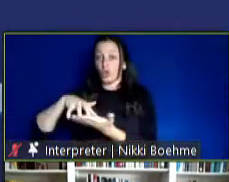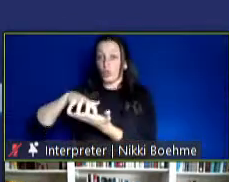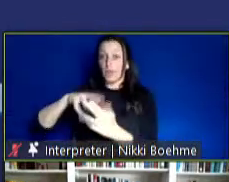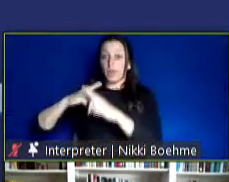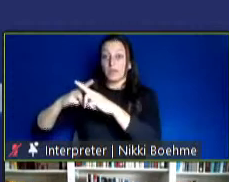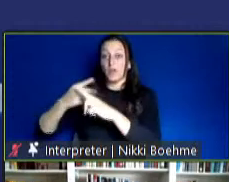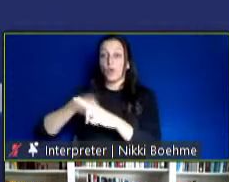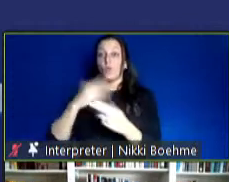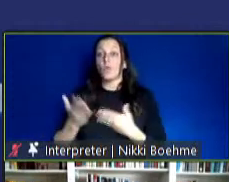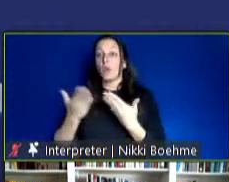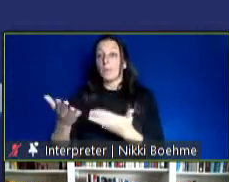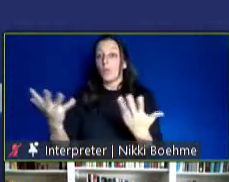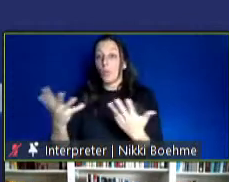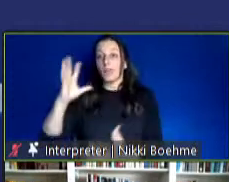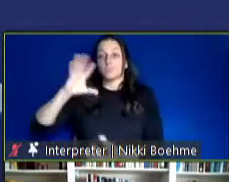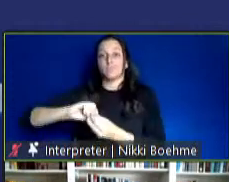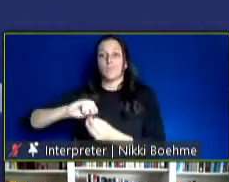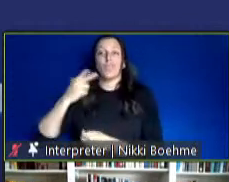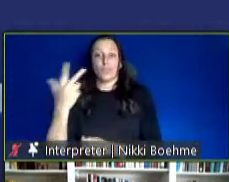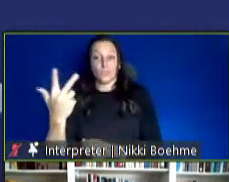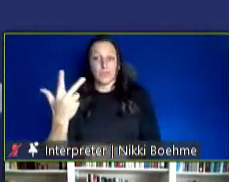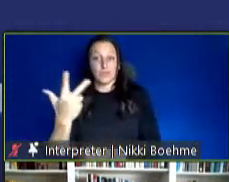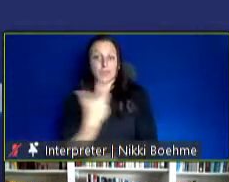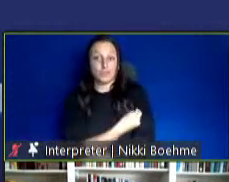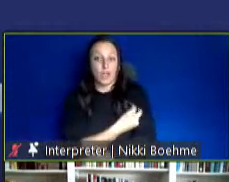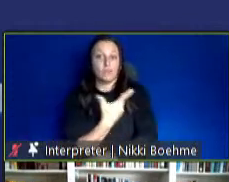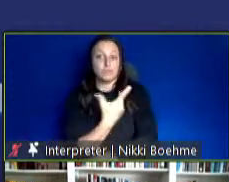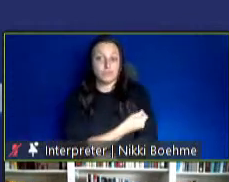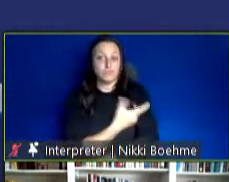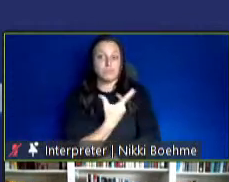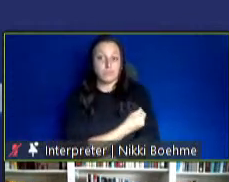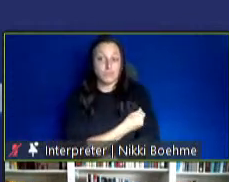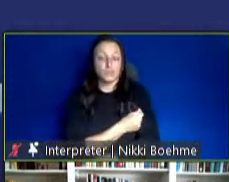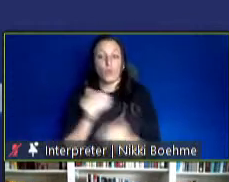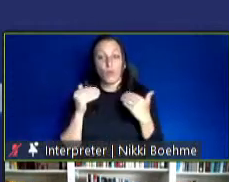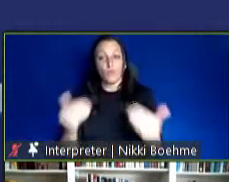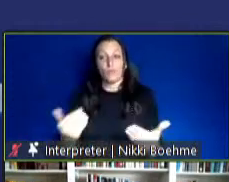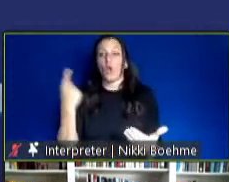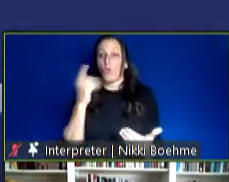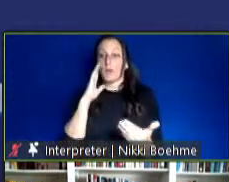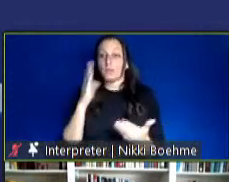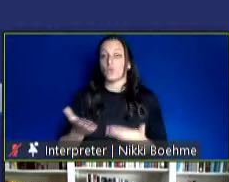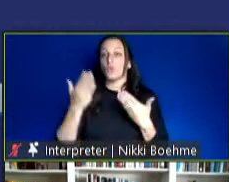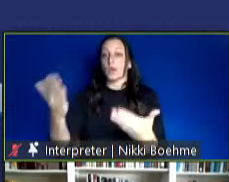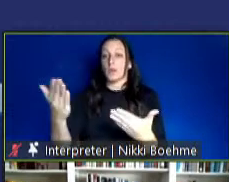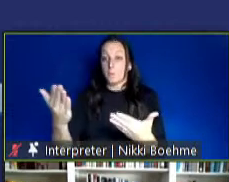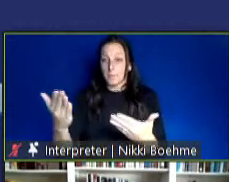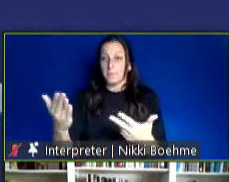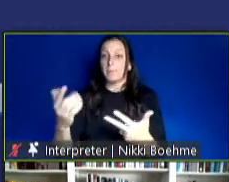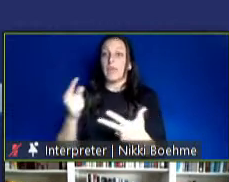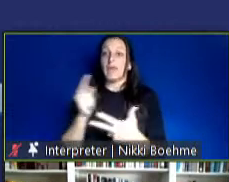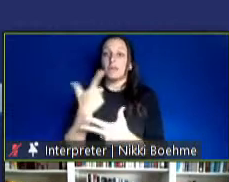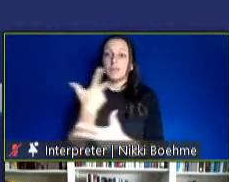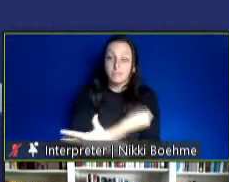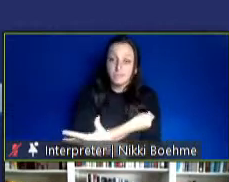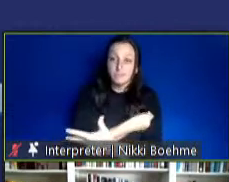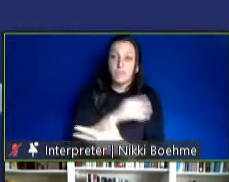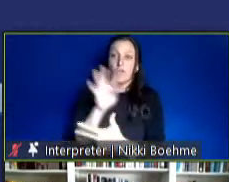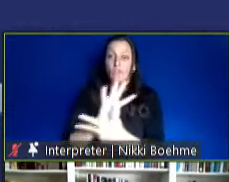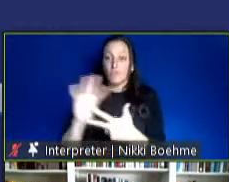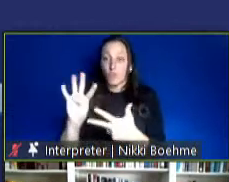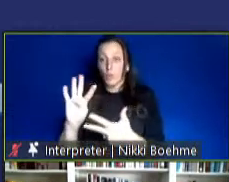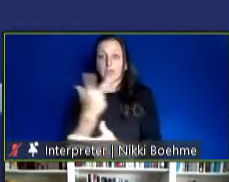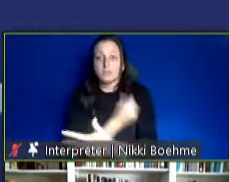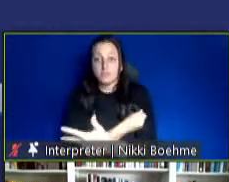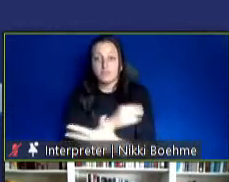shots. And so going forward, we'll always recommend a 3rd dose 4 weeks after that, the 2nd dose of either of these. So now